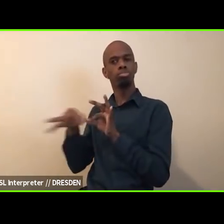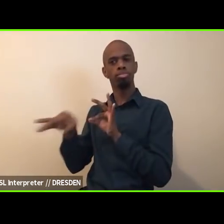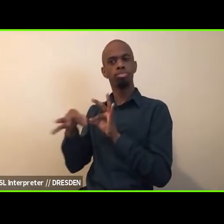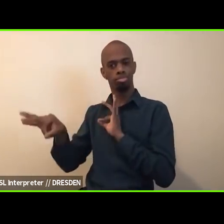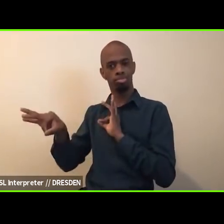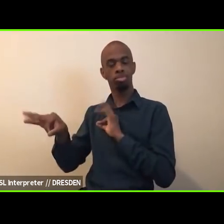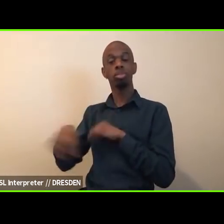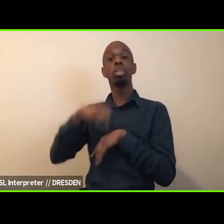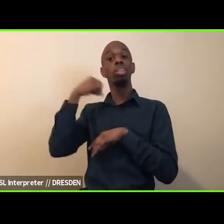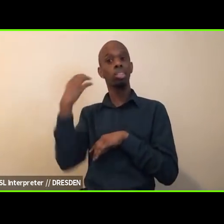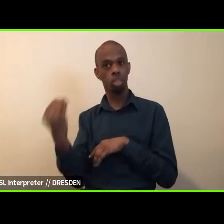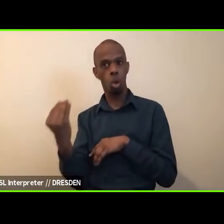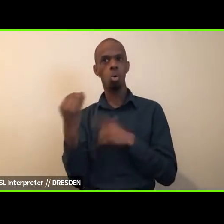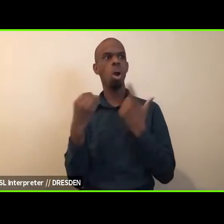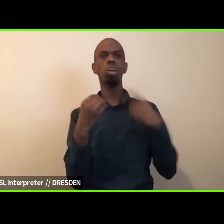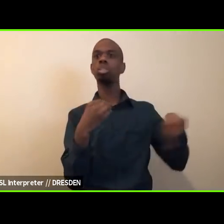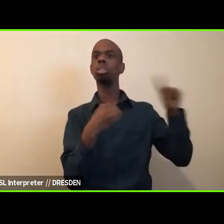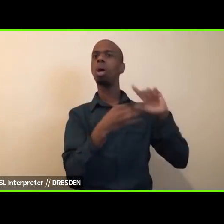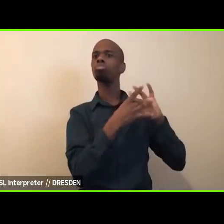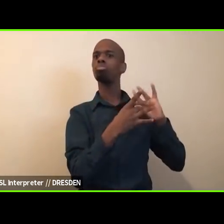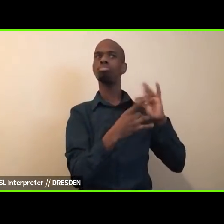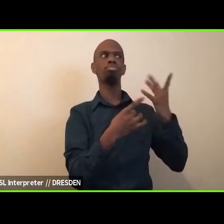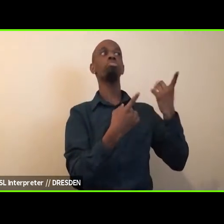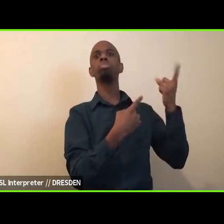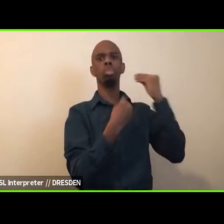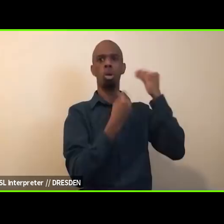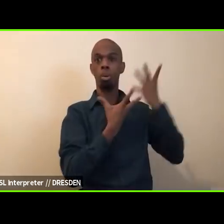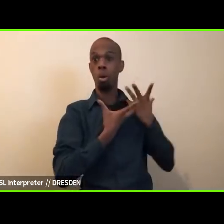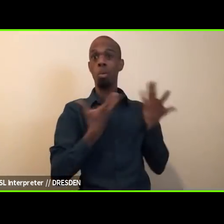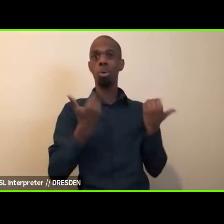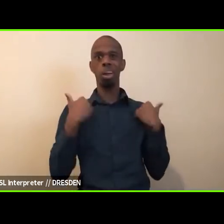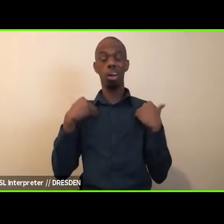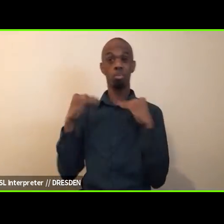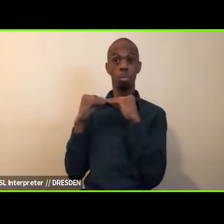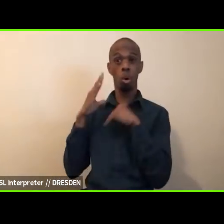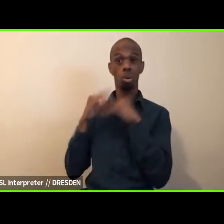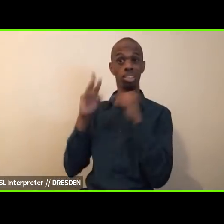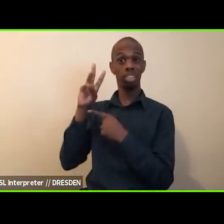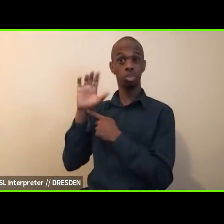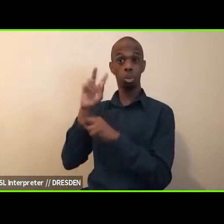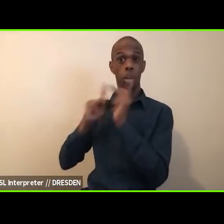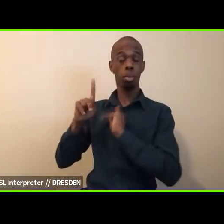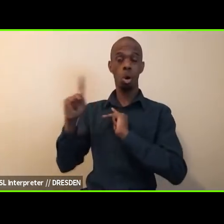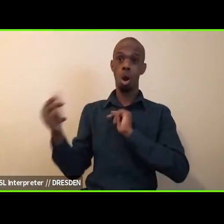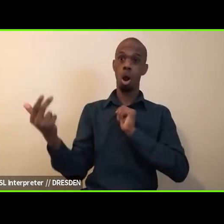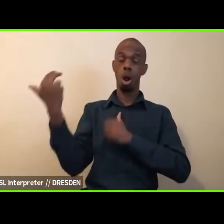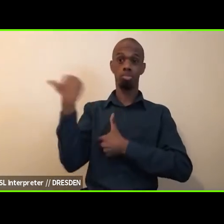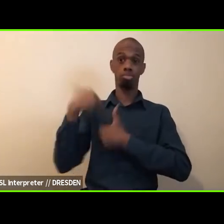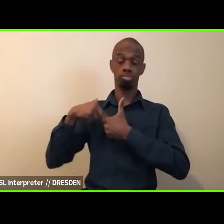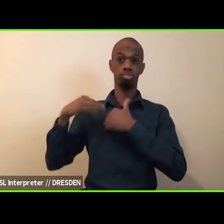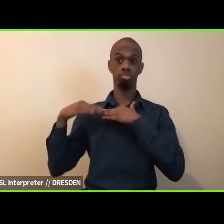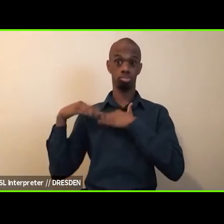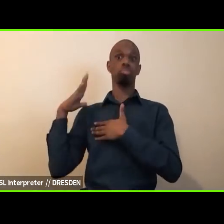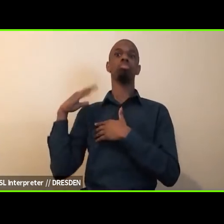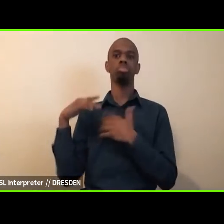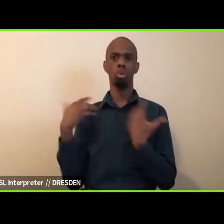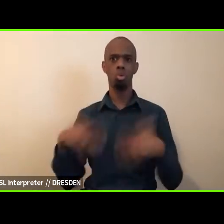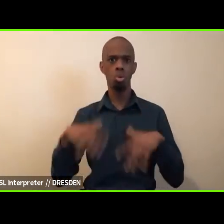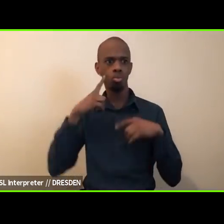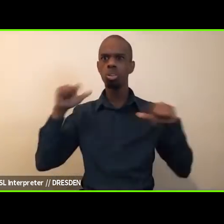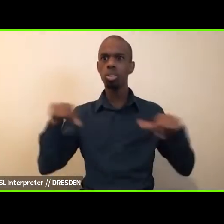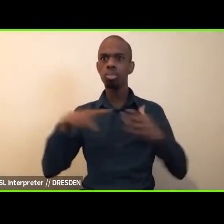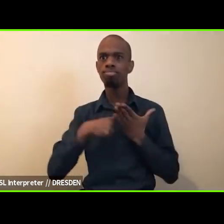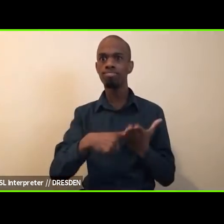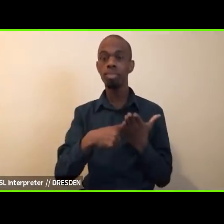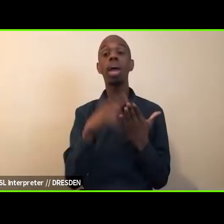I was told we have over 2,600 people who RSVP'd for this talk, and that's a